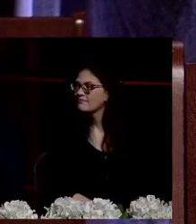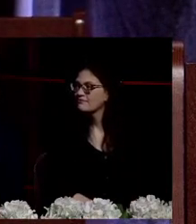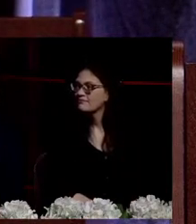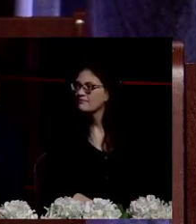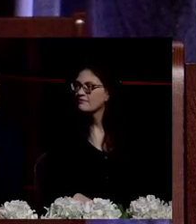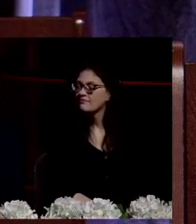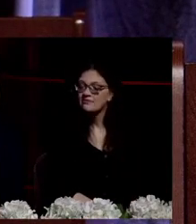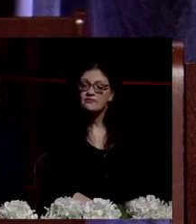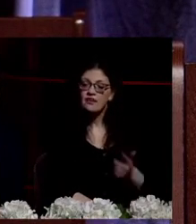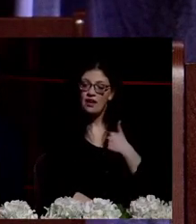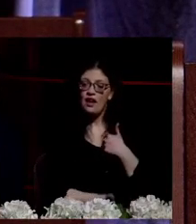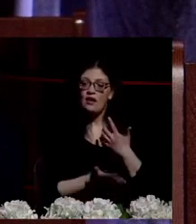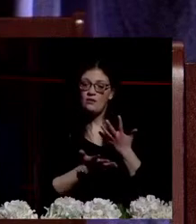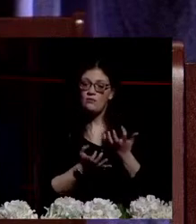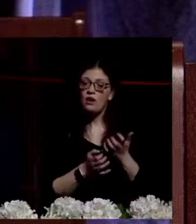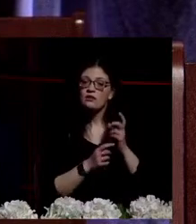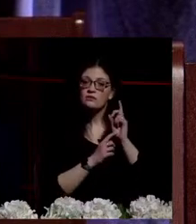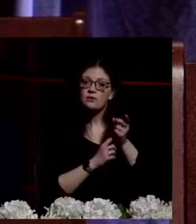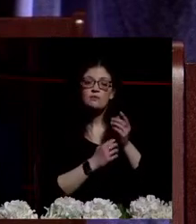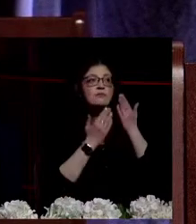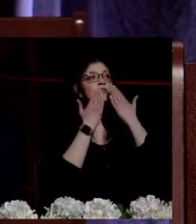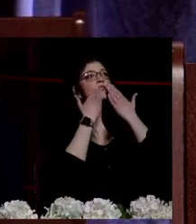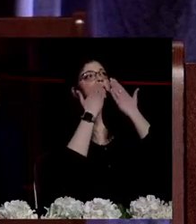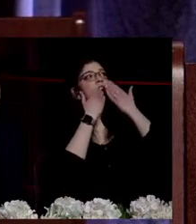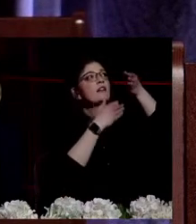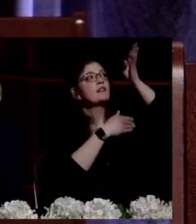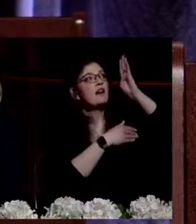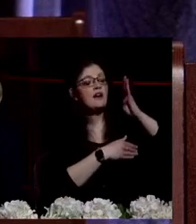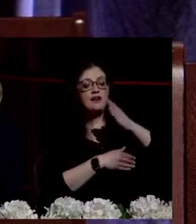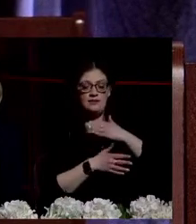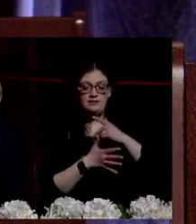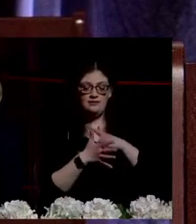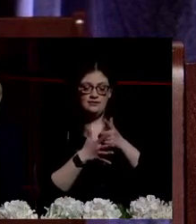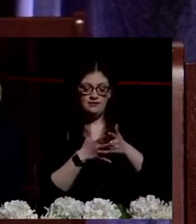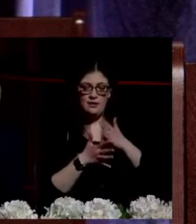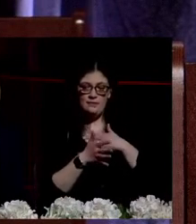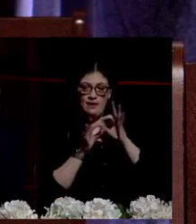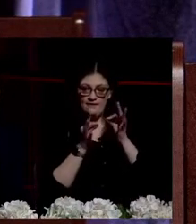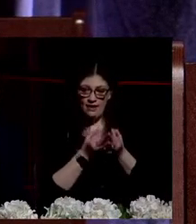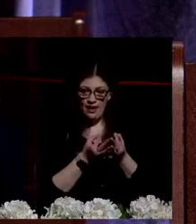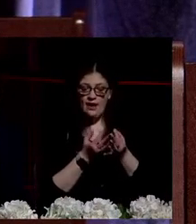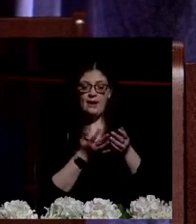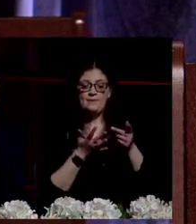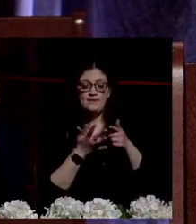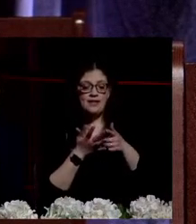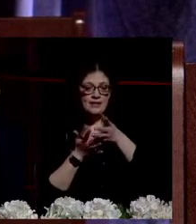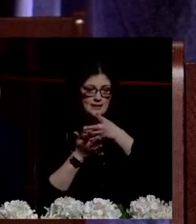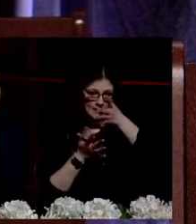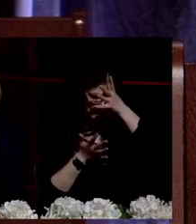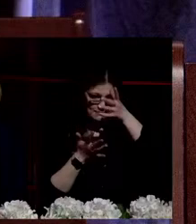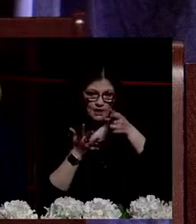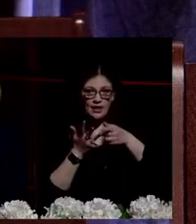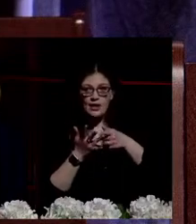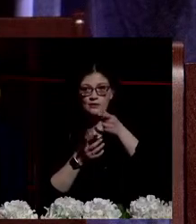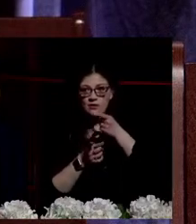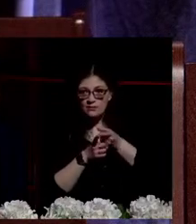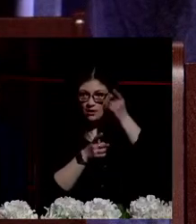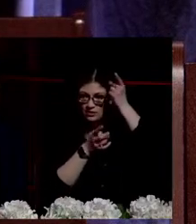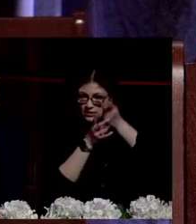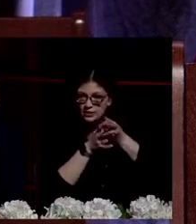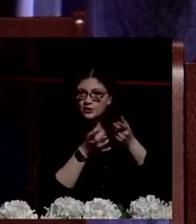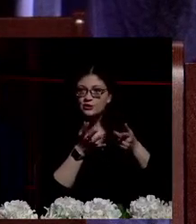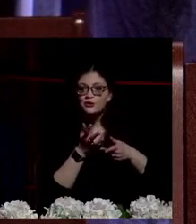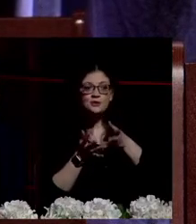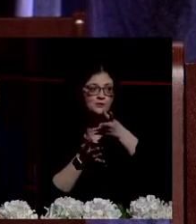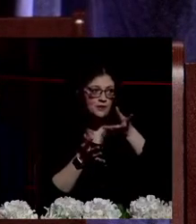I want to take this moment to thank God, my family, my parents, siblings, grandmother, and peers who